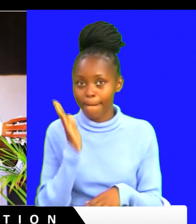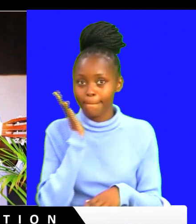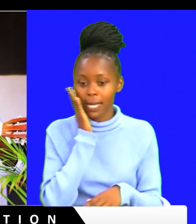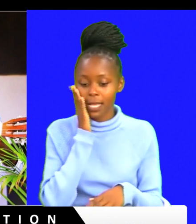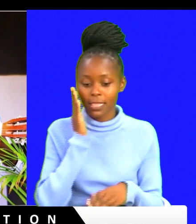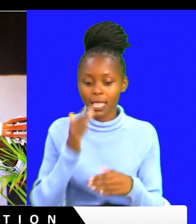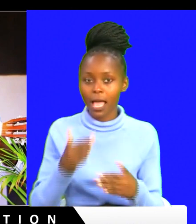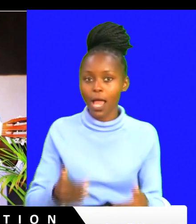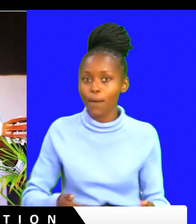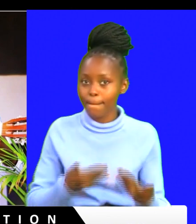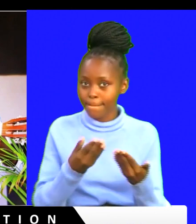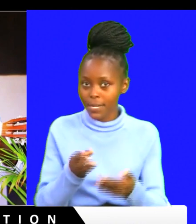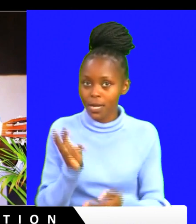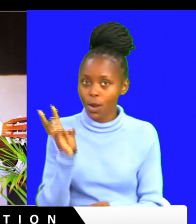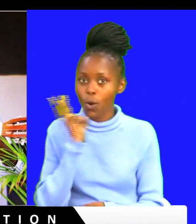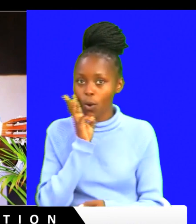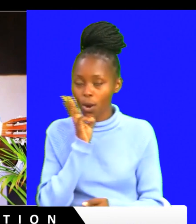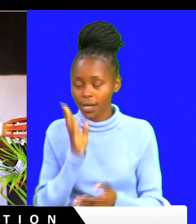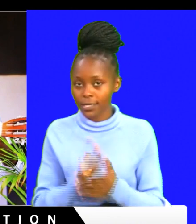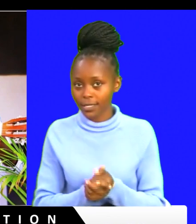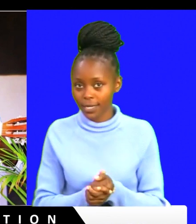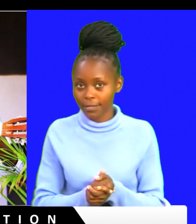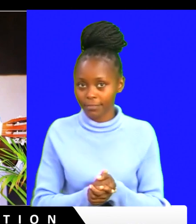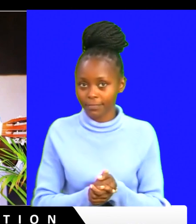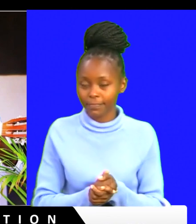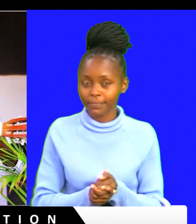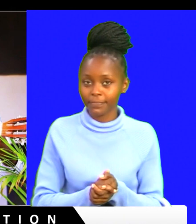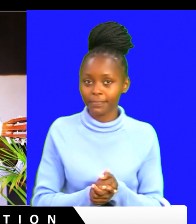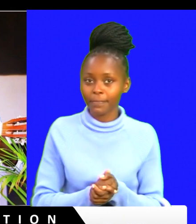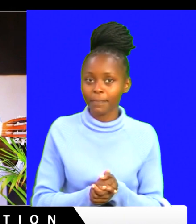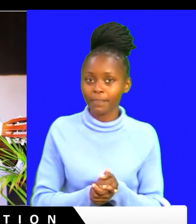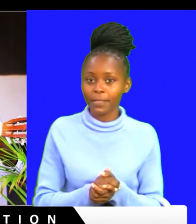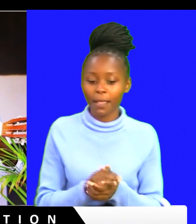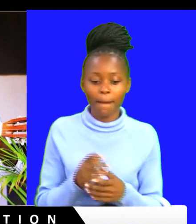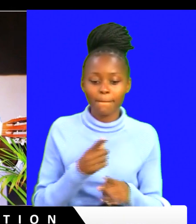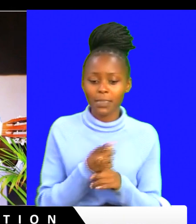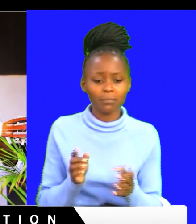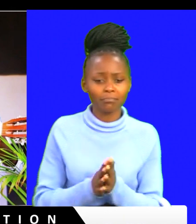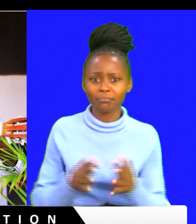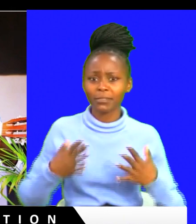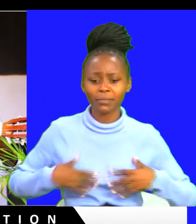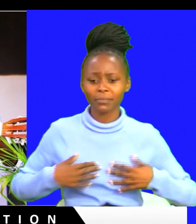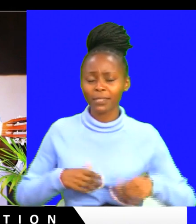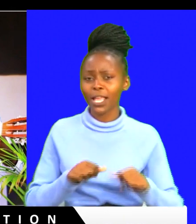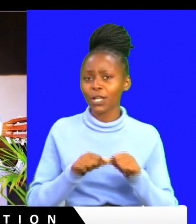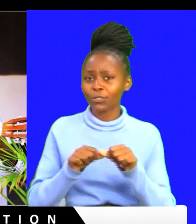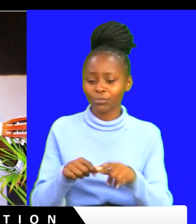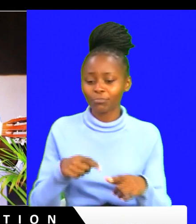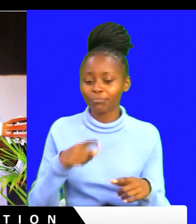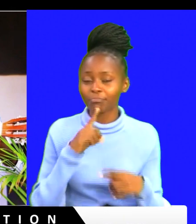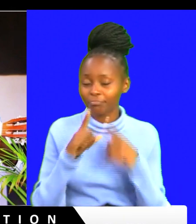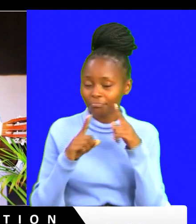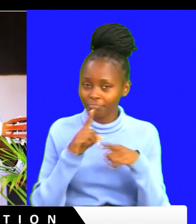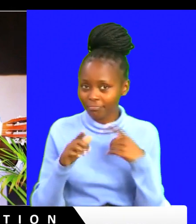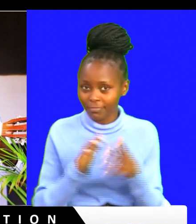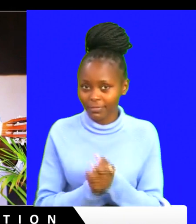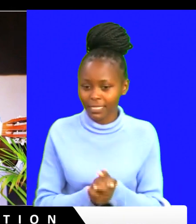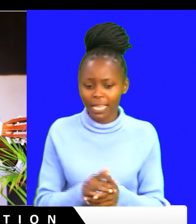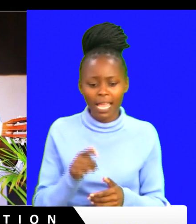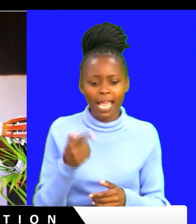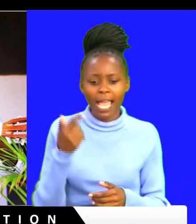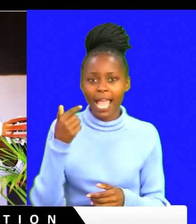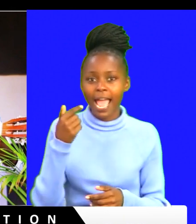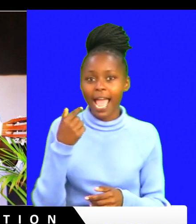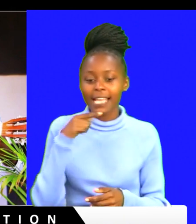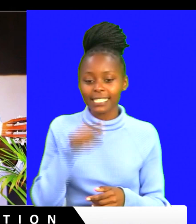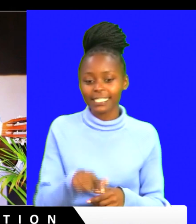water. He has tried to take back on the story, but bado, people are just still at him. But I'm like, in this African